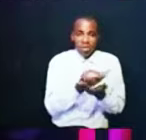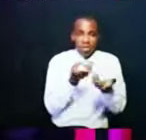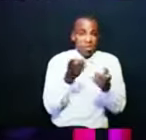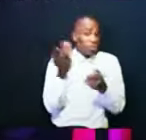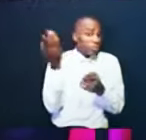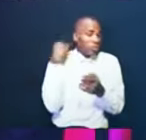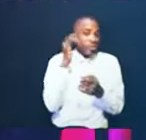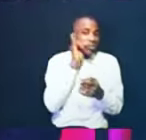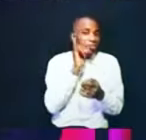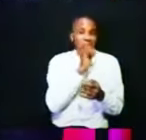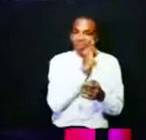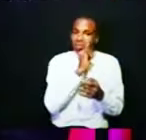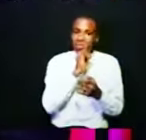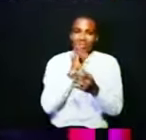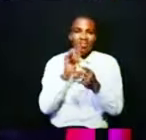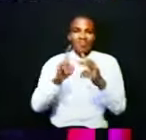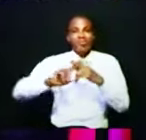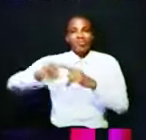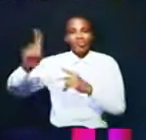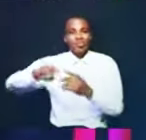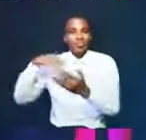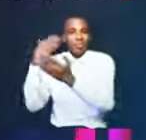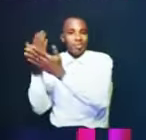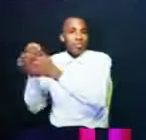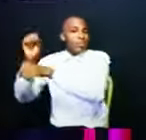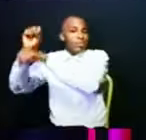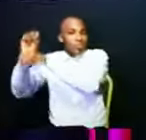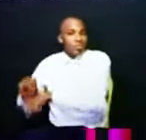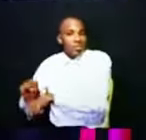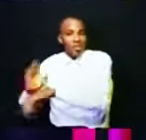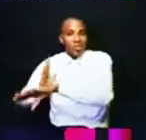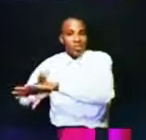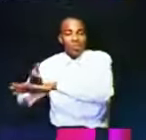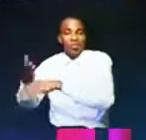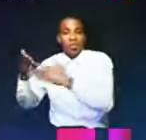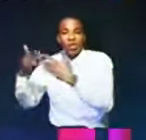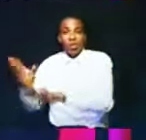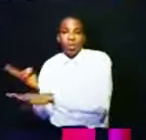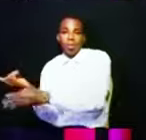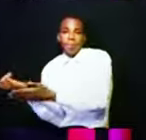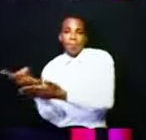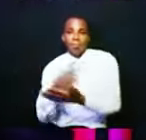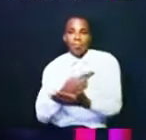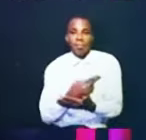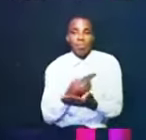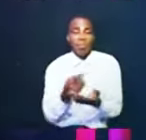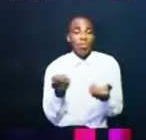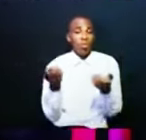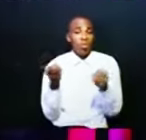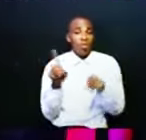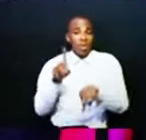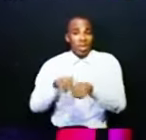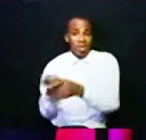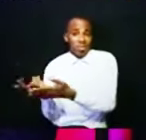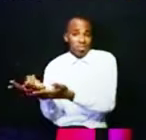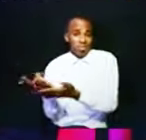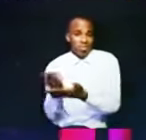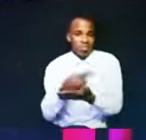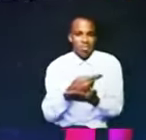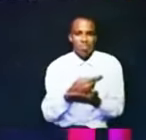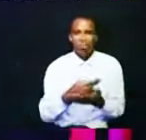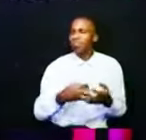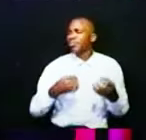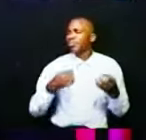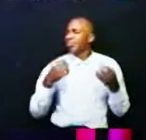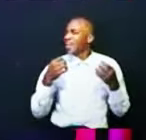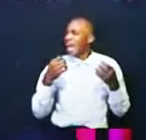their land. Israel fi Babel nkwasumu eba wansa. They have lost a lot of steam so far as their worship was concerned. Na wa